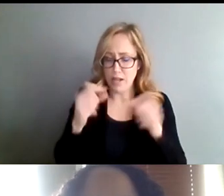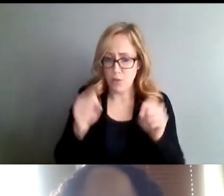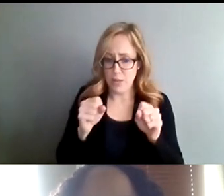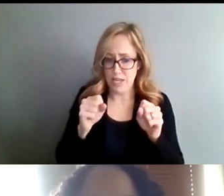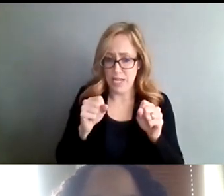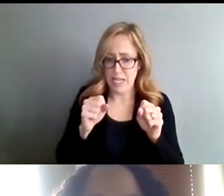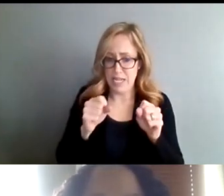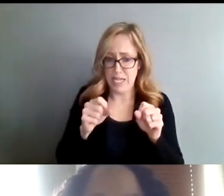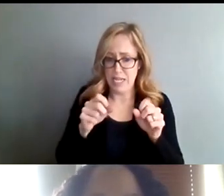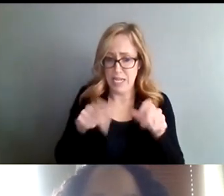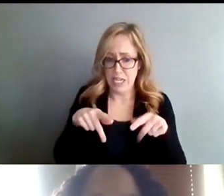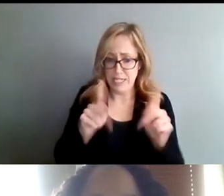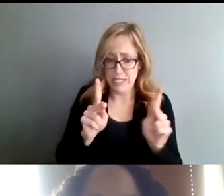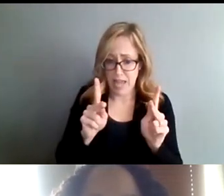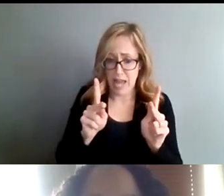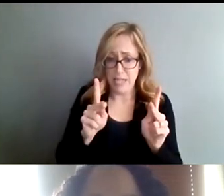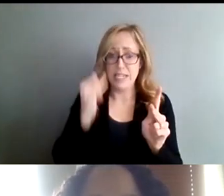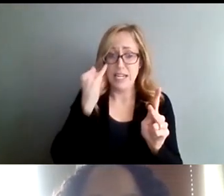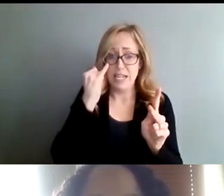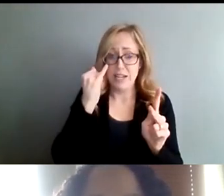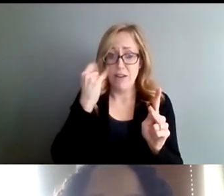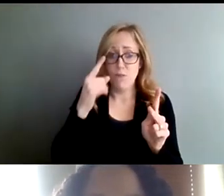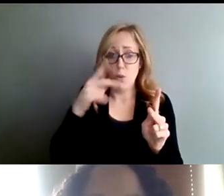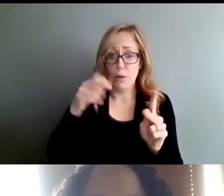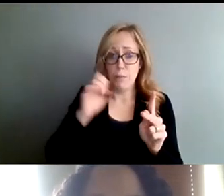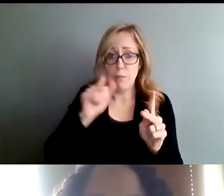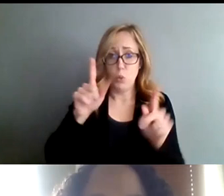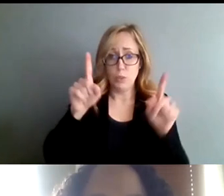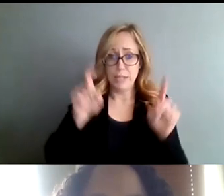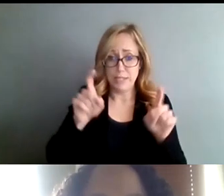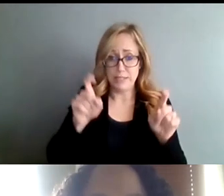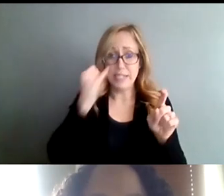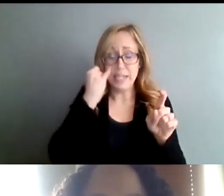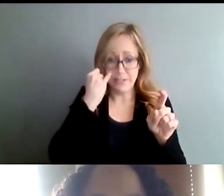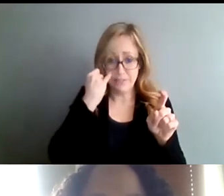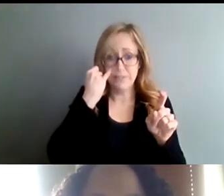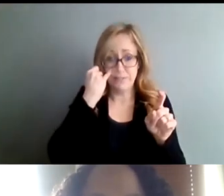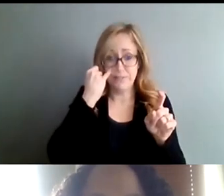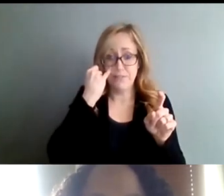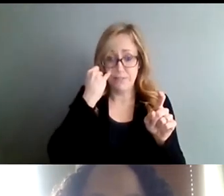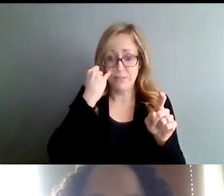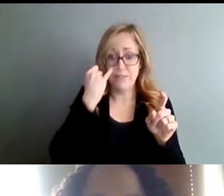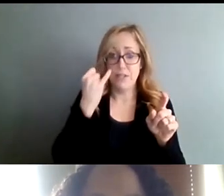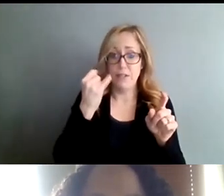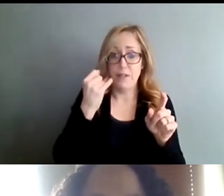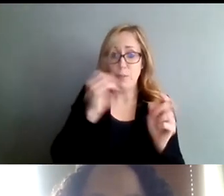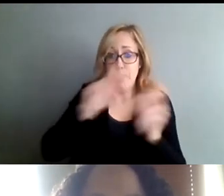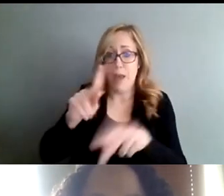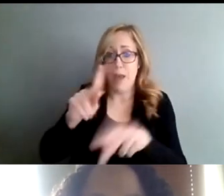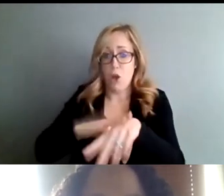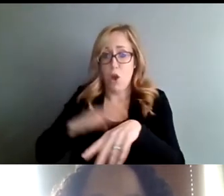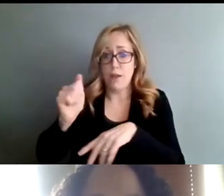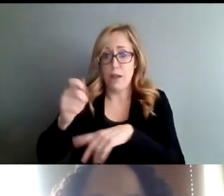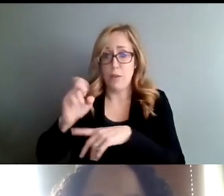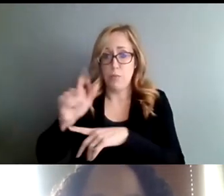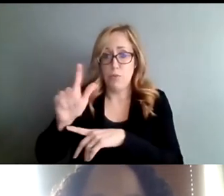our child is going back on April 5th? Dr. Hall, can you share a little bit more about pool testing and the consent form and